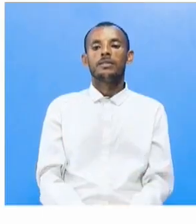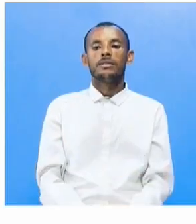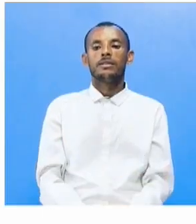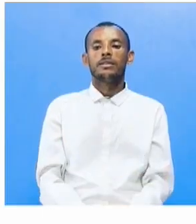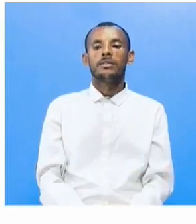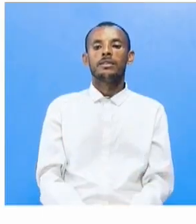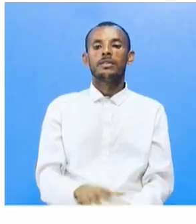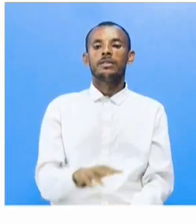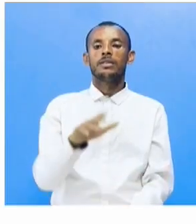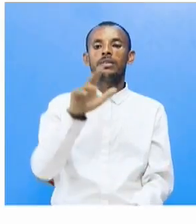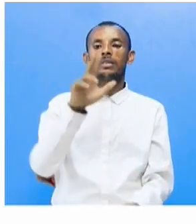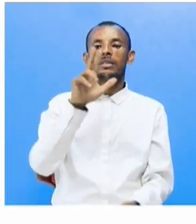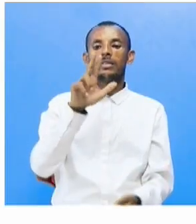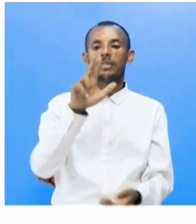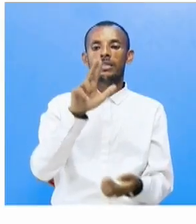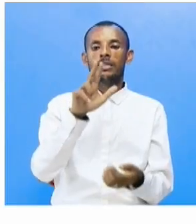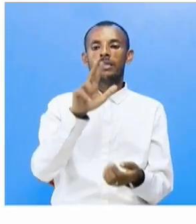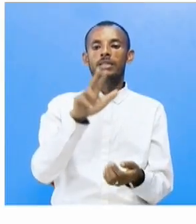3